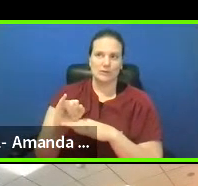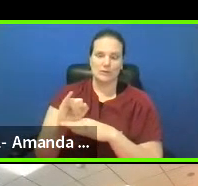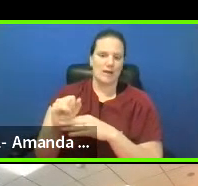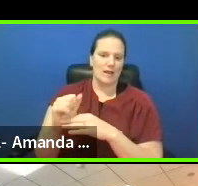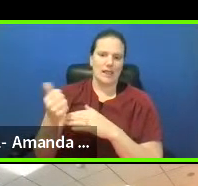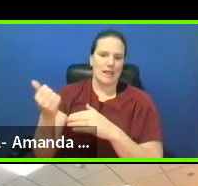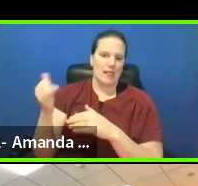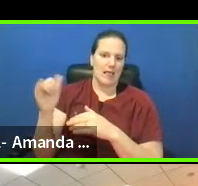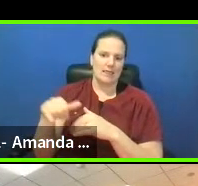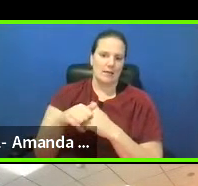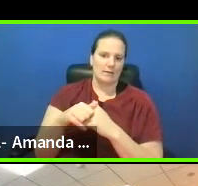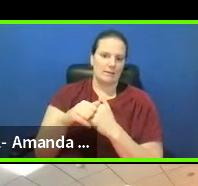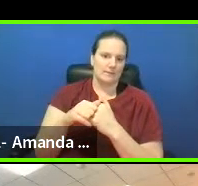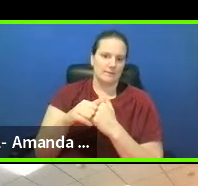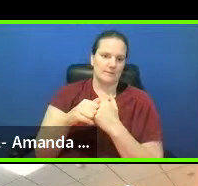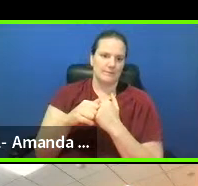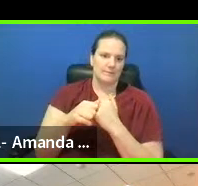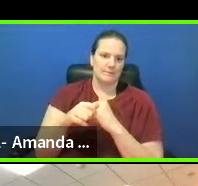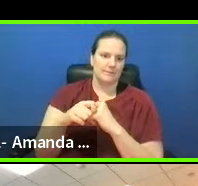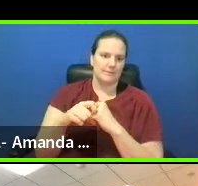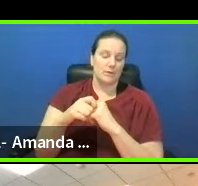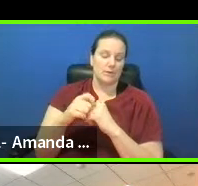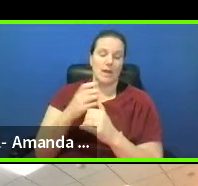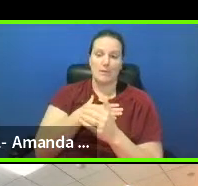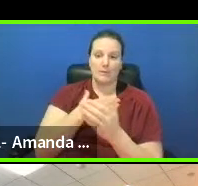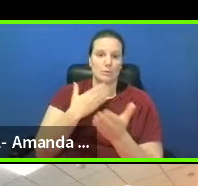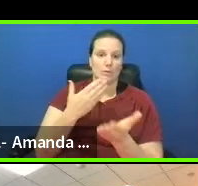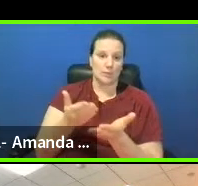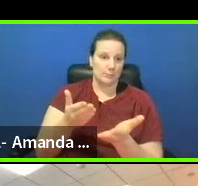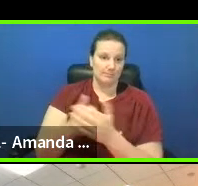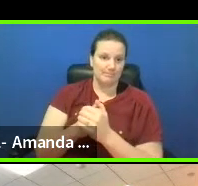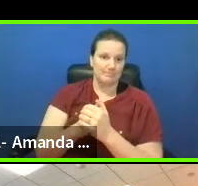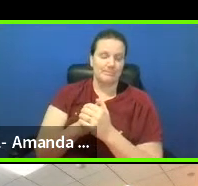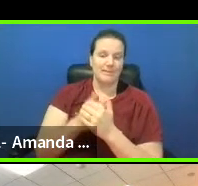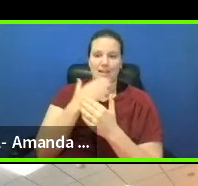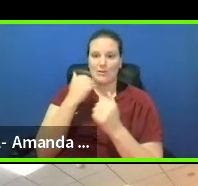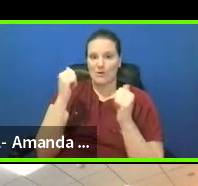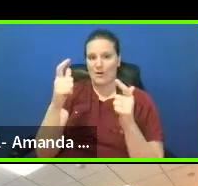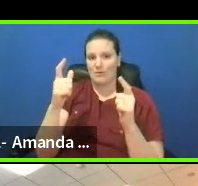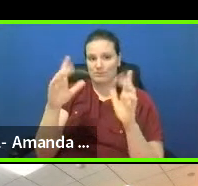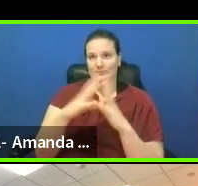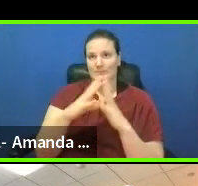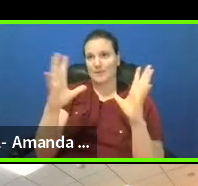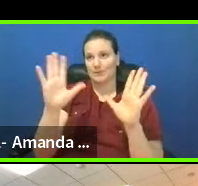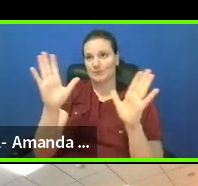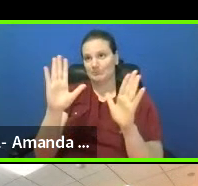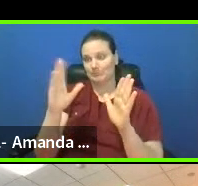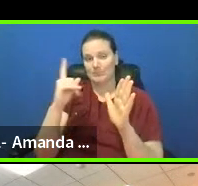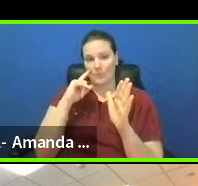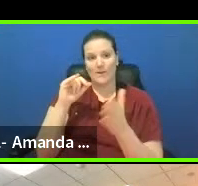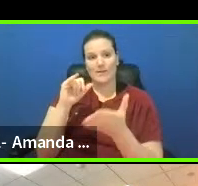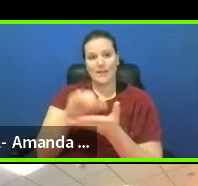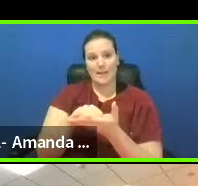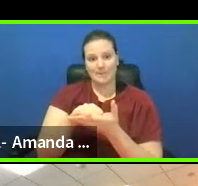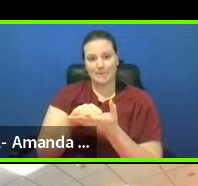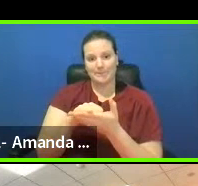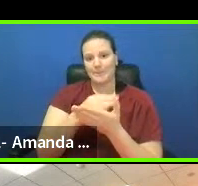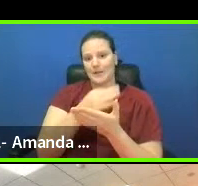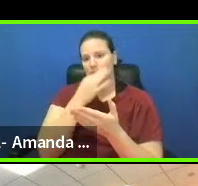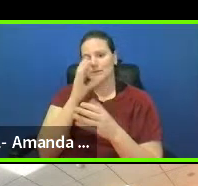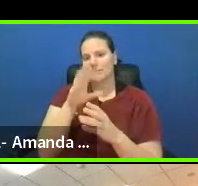like that. So I'm happy that we're here, and thank you all so very, very much for your